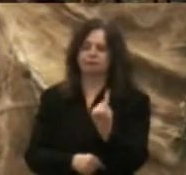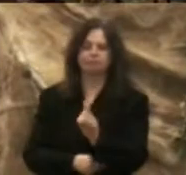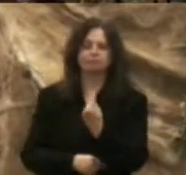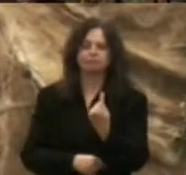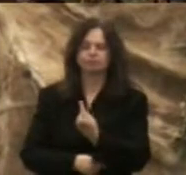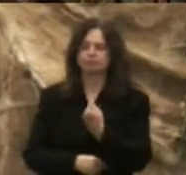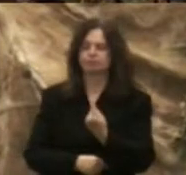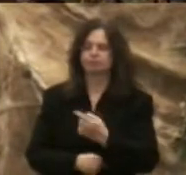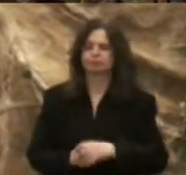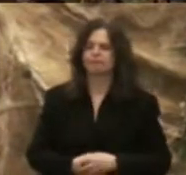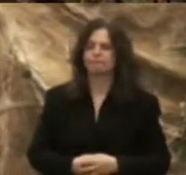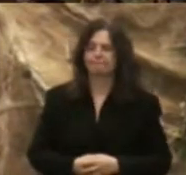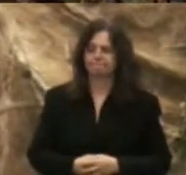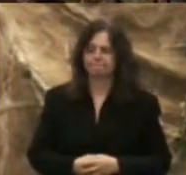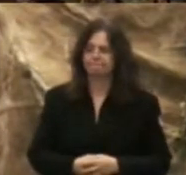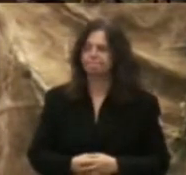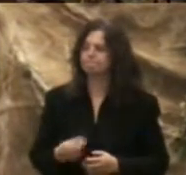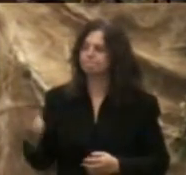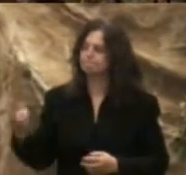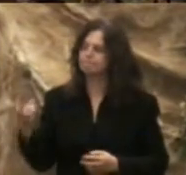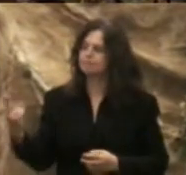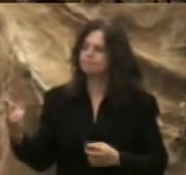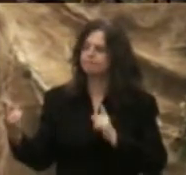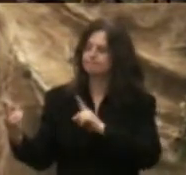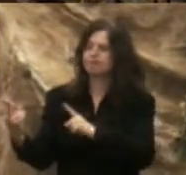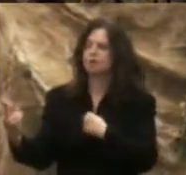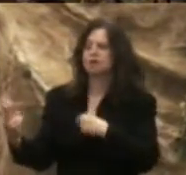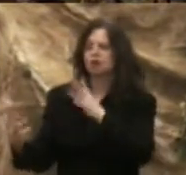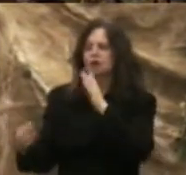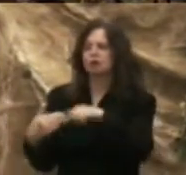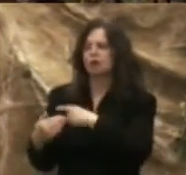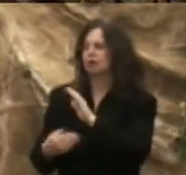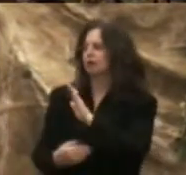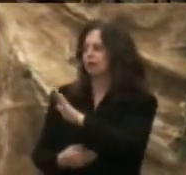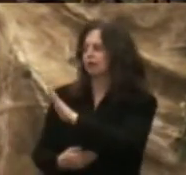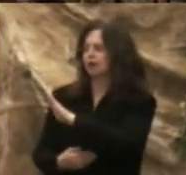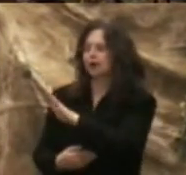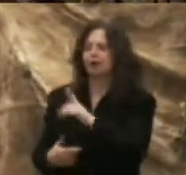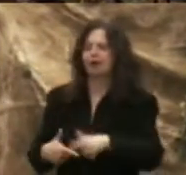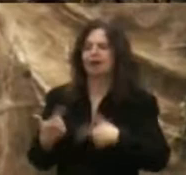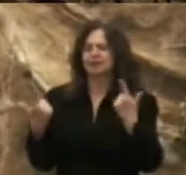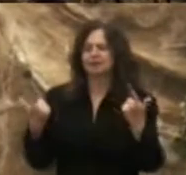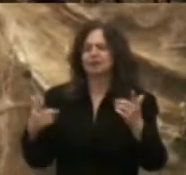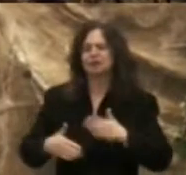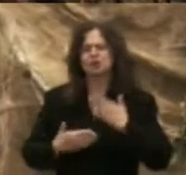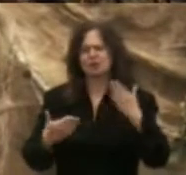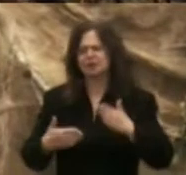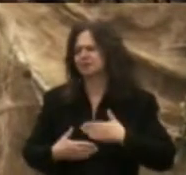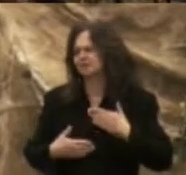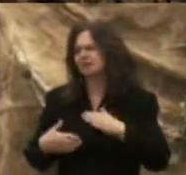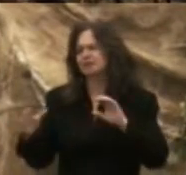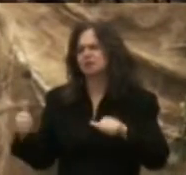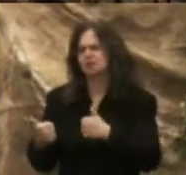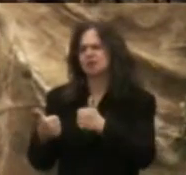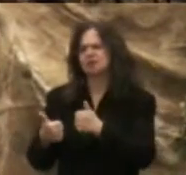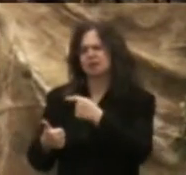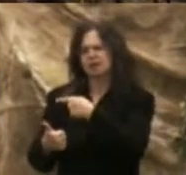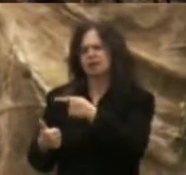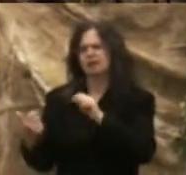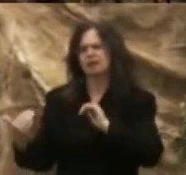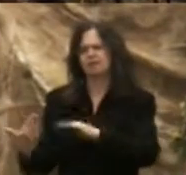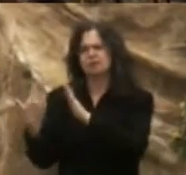We talked for quite a long while about their lives, about the joys in their lives, about the challenges they face.